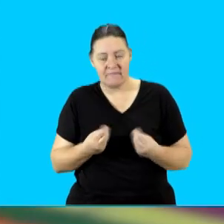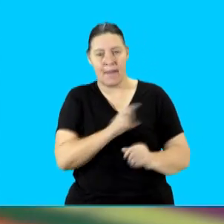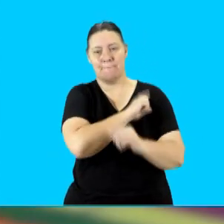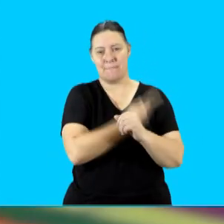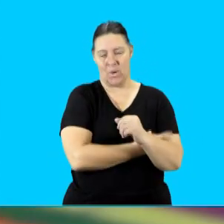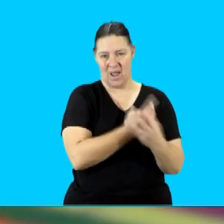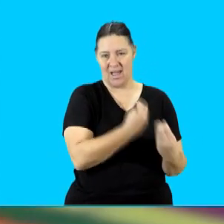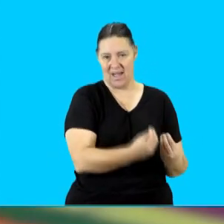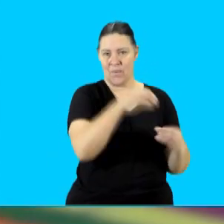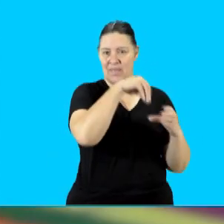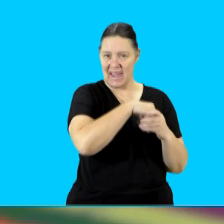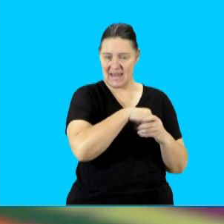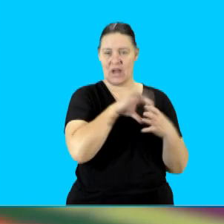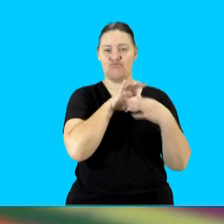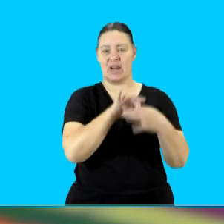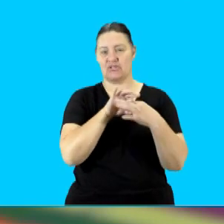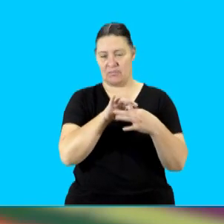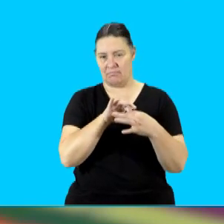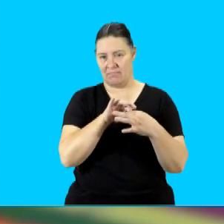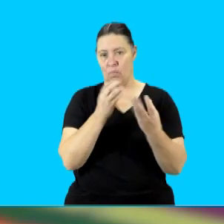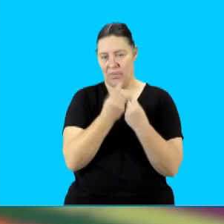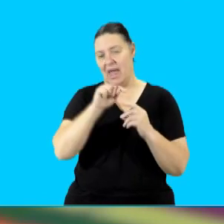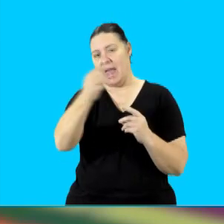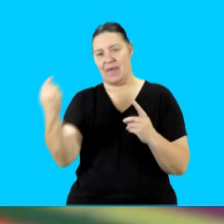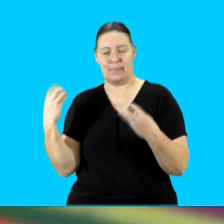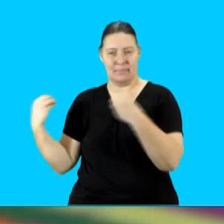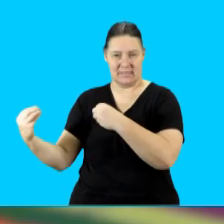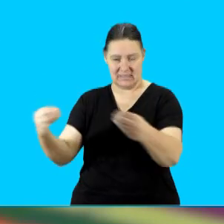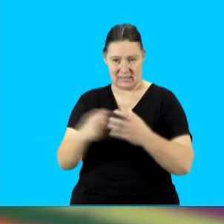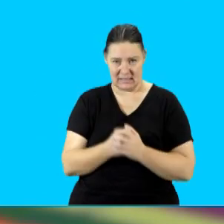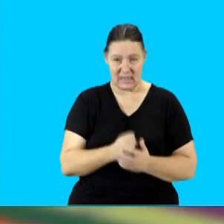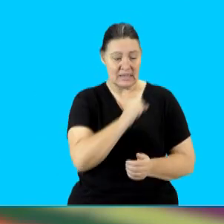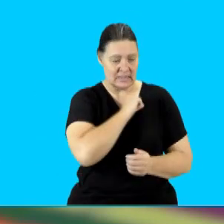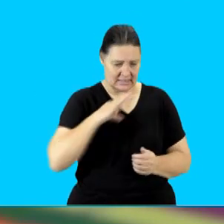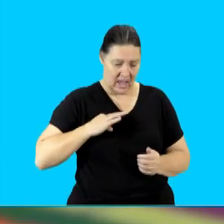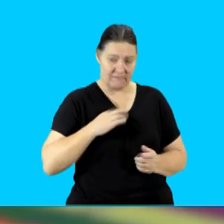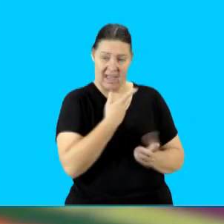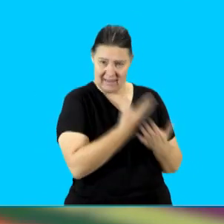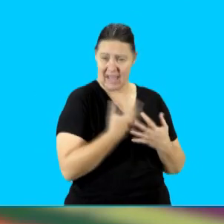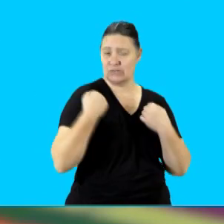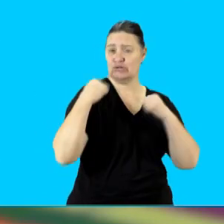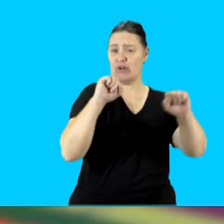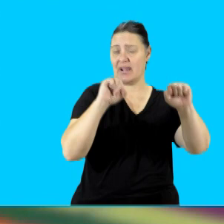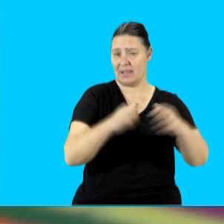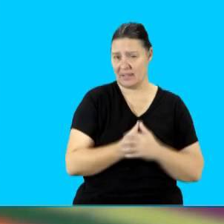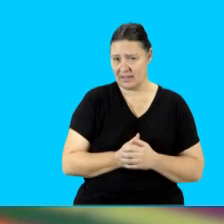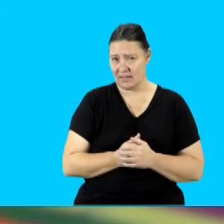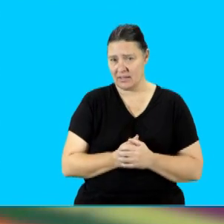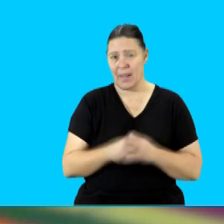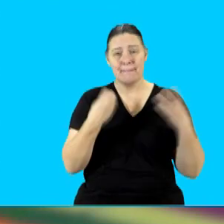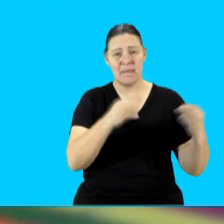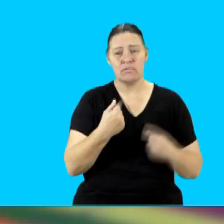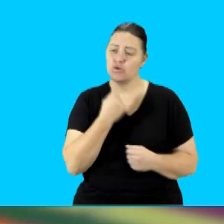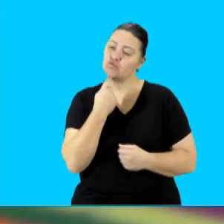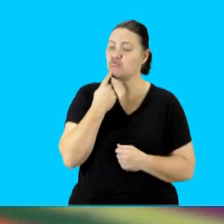of power in relationships as a business. Employees have the power to strike. Businesses have the power to choose